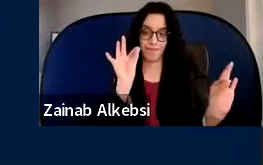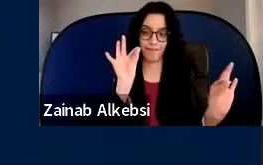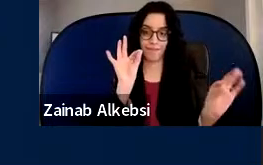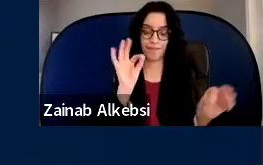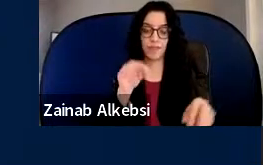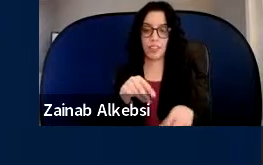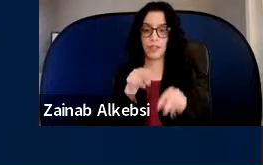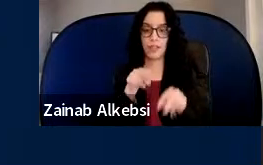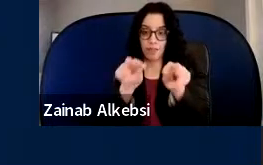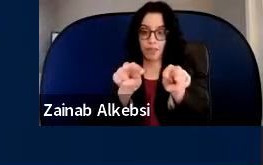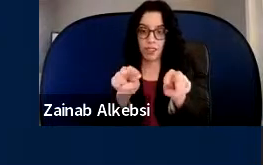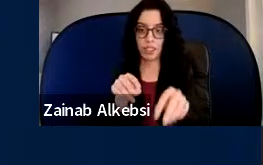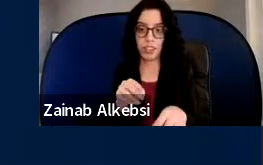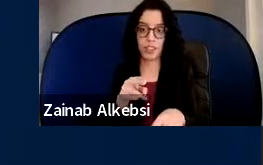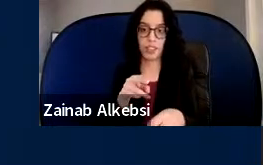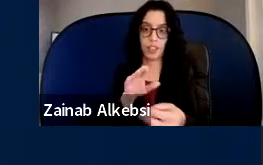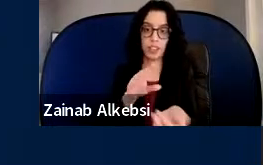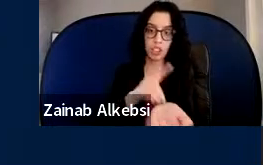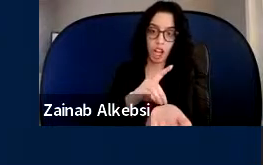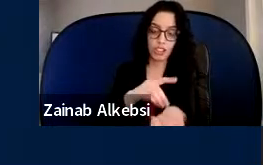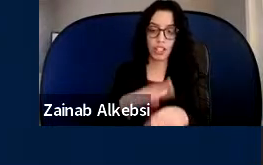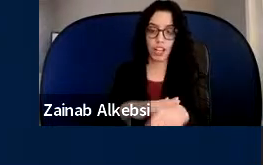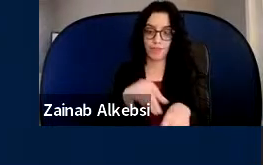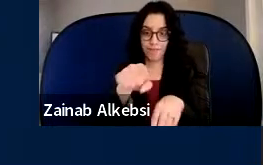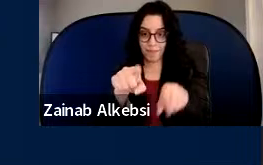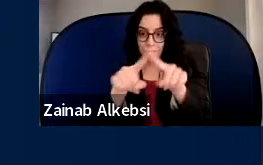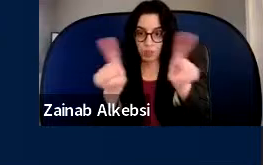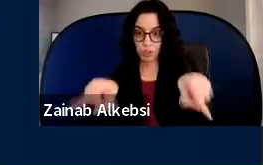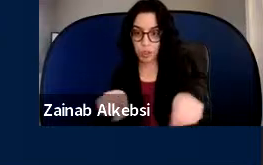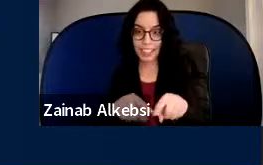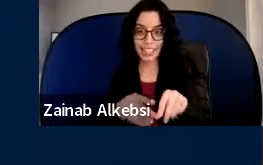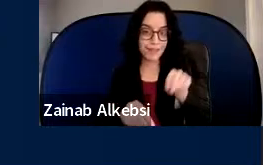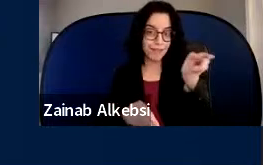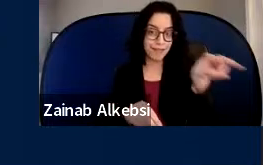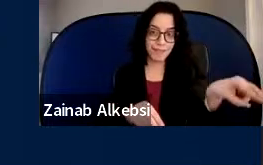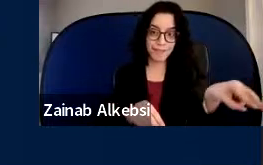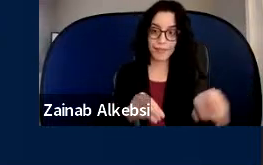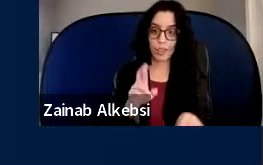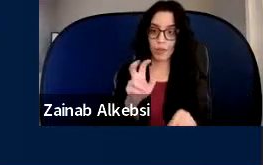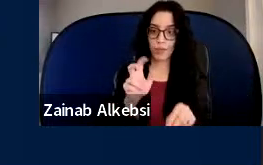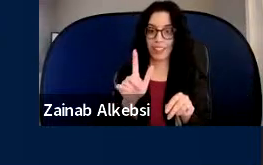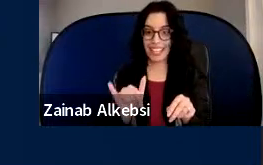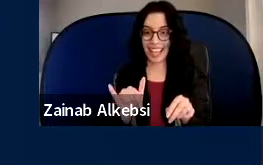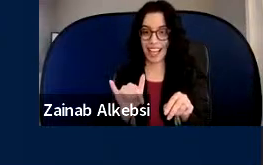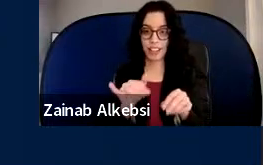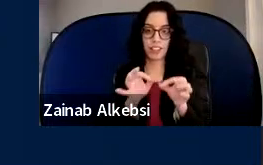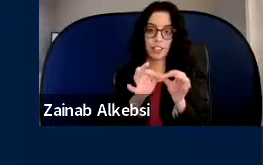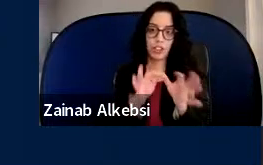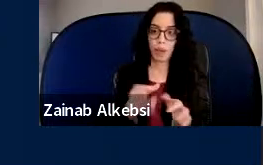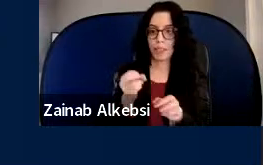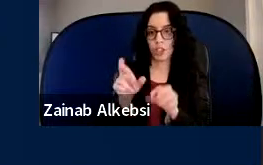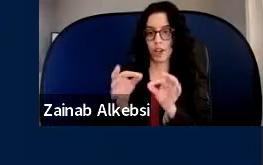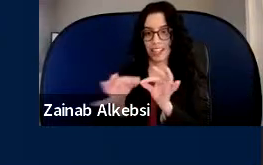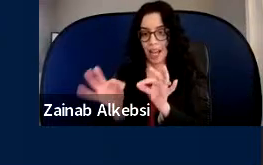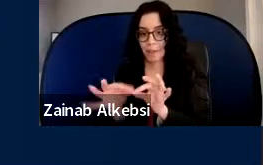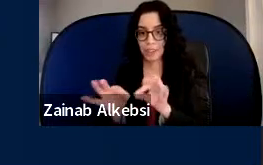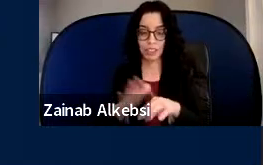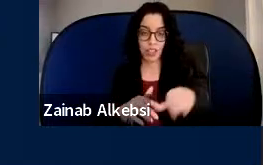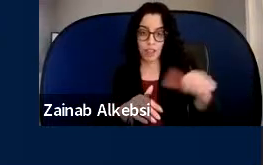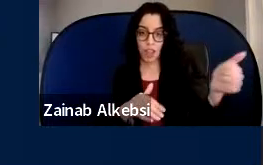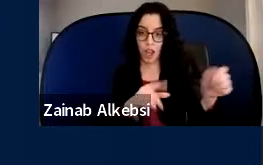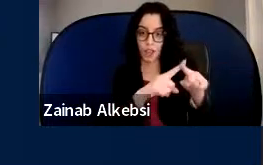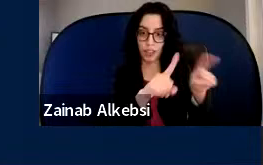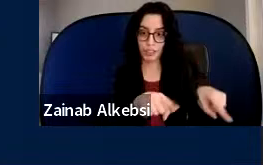screens and mediate that conversation effectively, because your attention is typically looking at the doctor, but also having to look